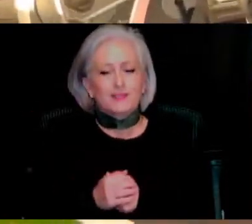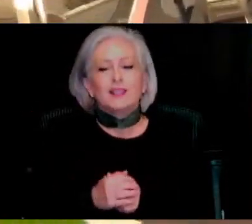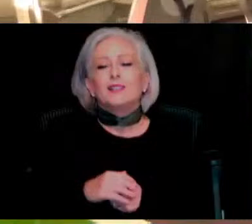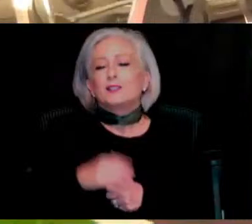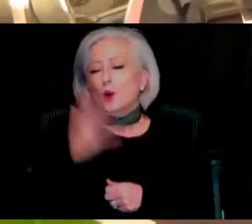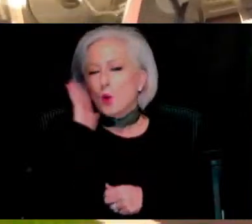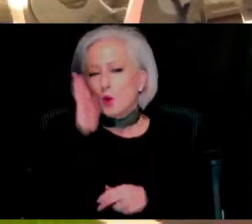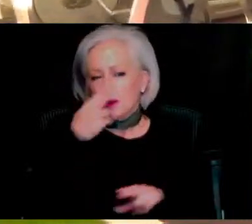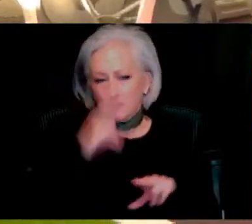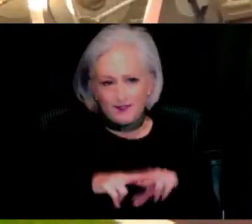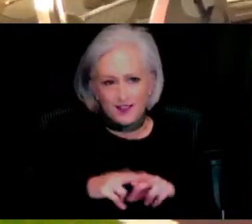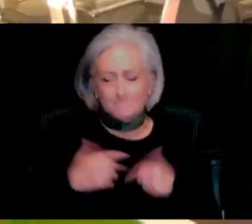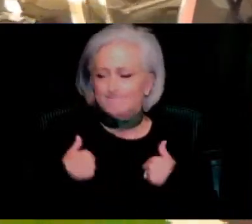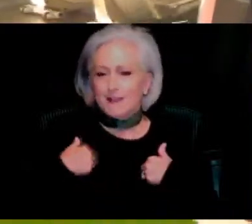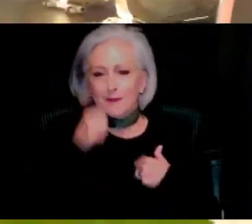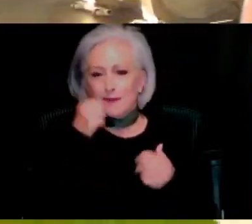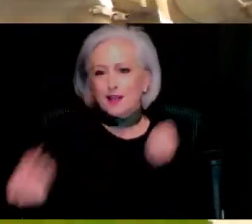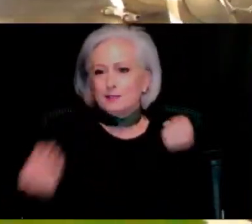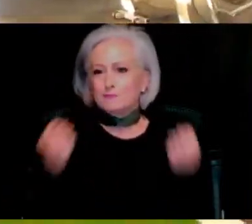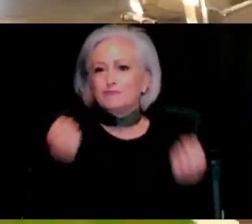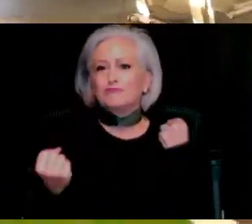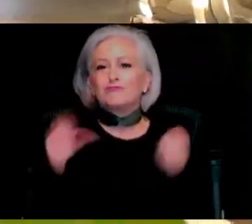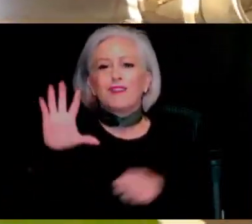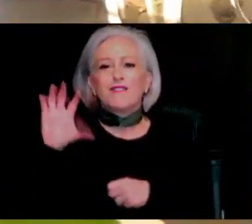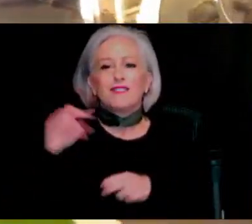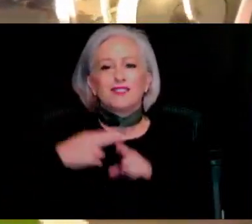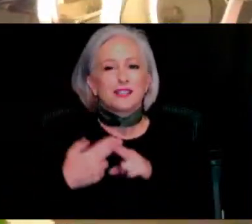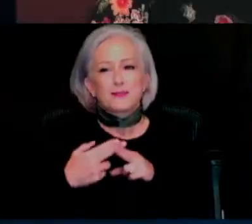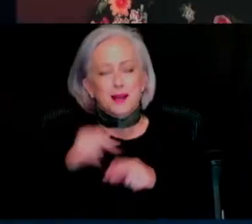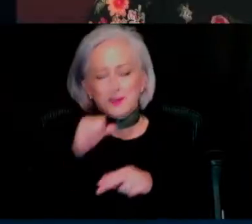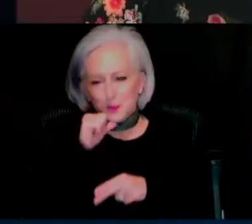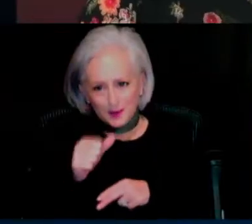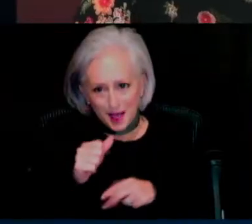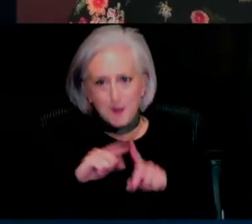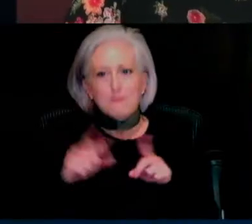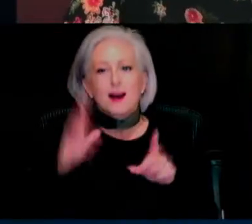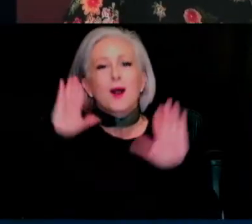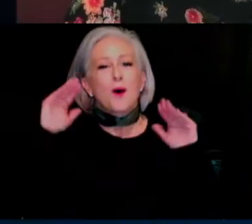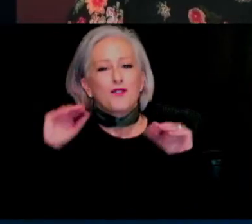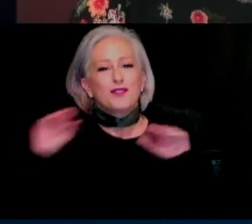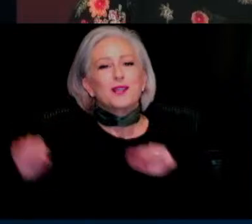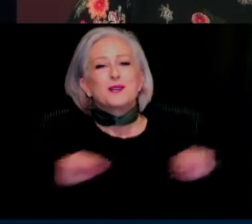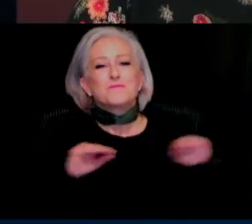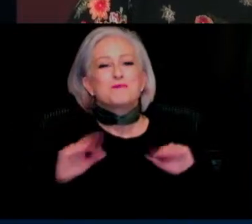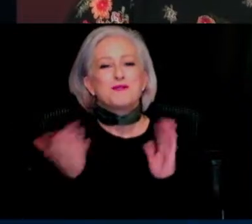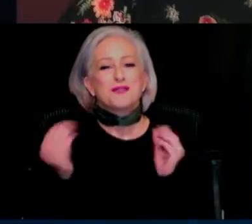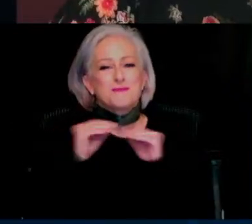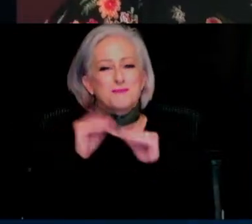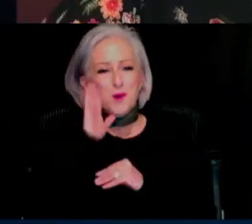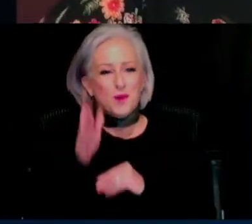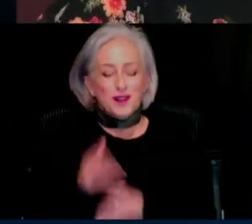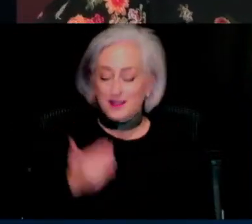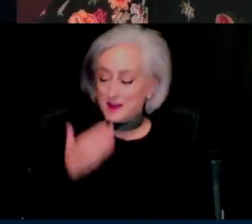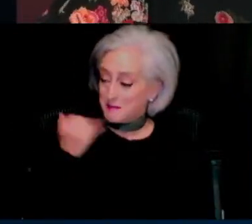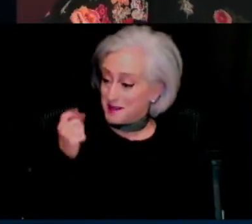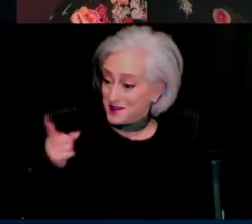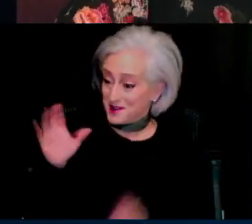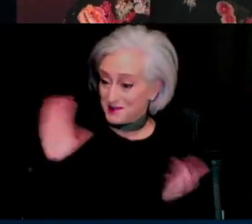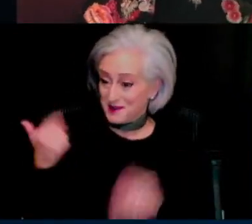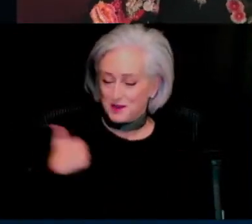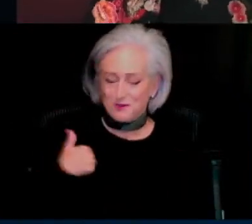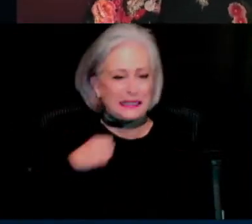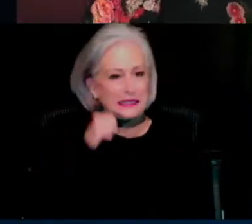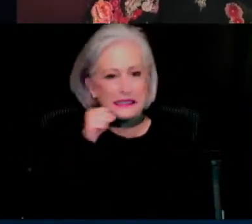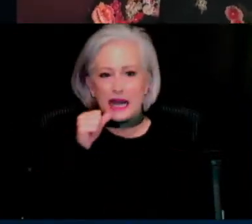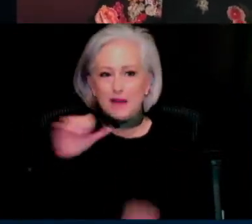be pumping 50s by the end of this, but hopefully I'm going to get moving again, Jess. Okay, Back better to than you. better you than me this morning. I don't get moving quite that early,